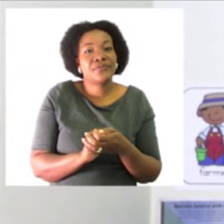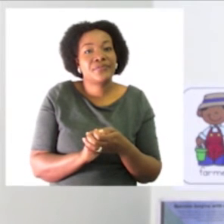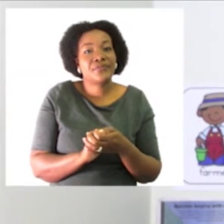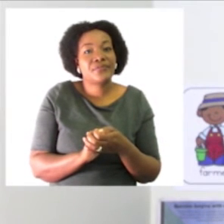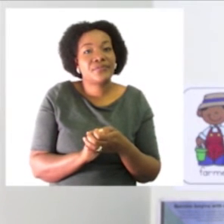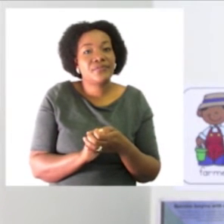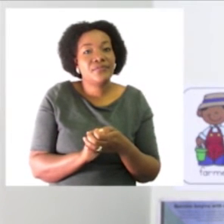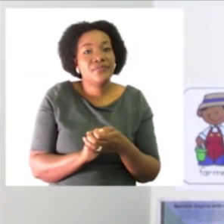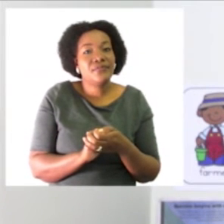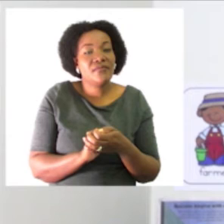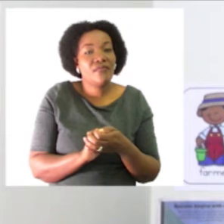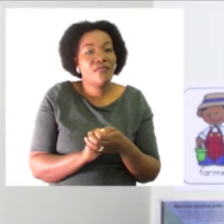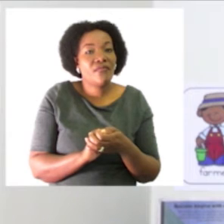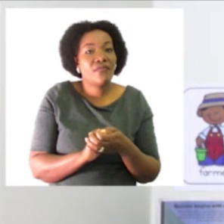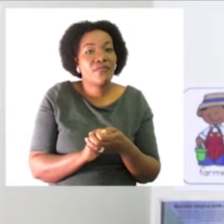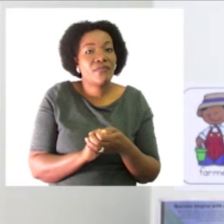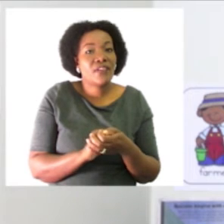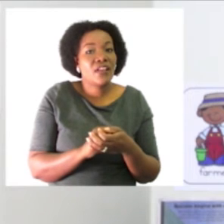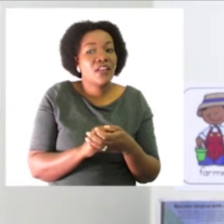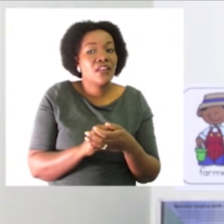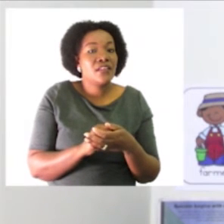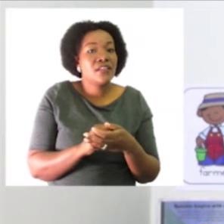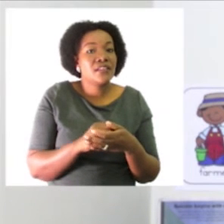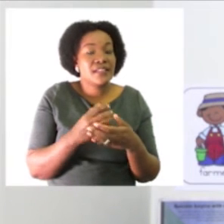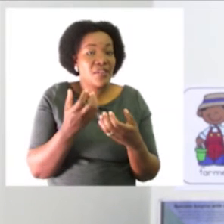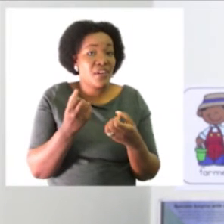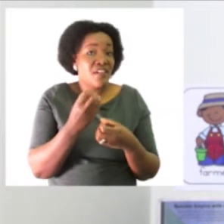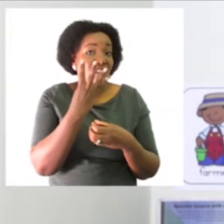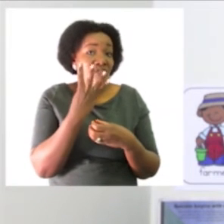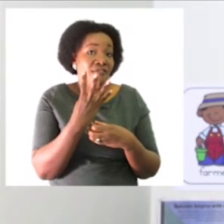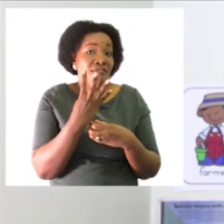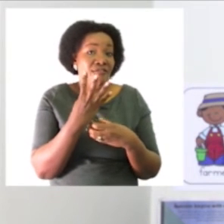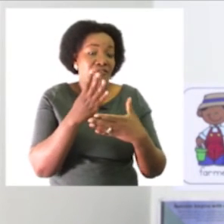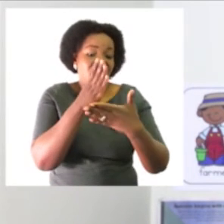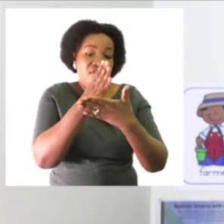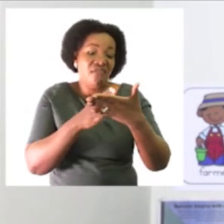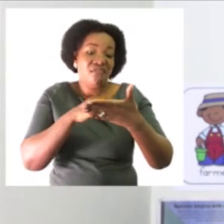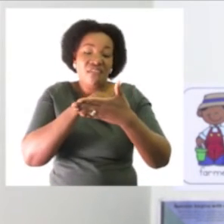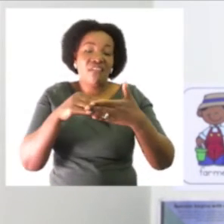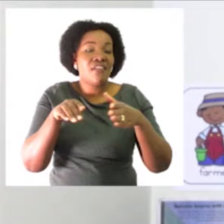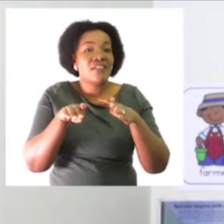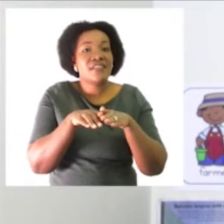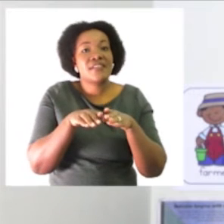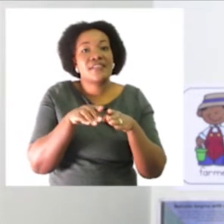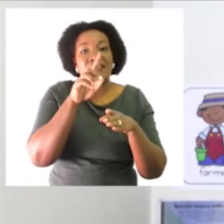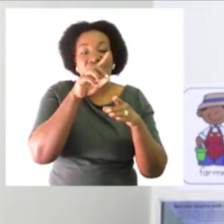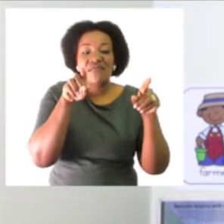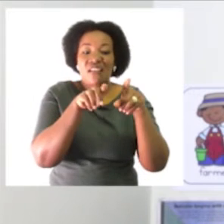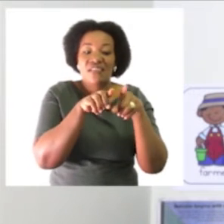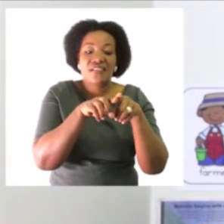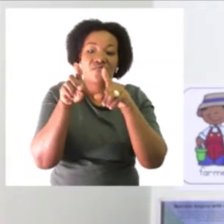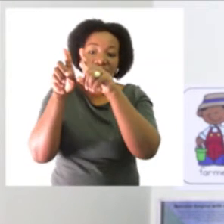Quarter means we are having 4 equal parts. If we have to halve a 500, what are we going to